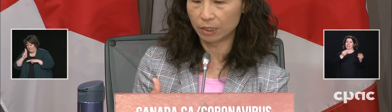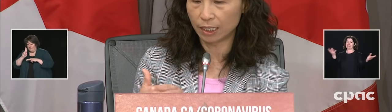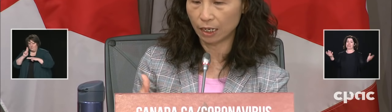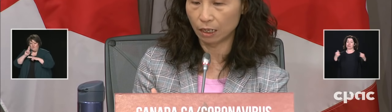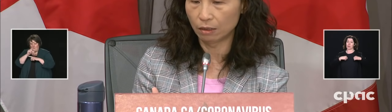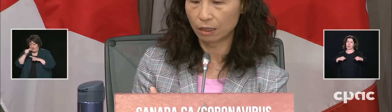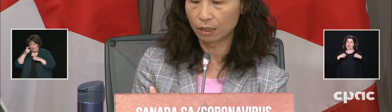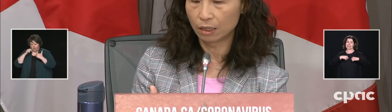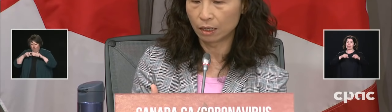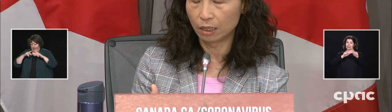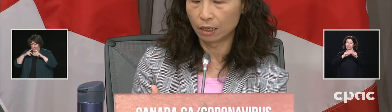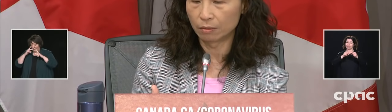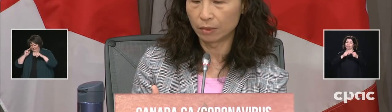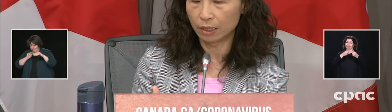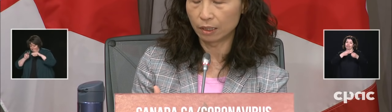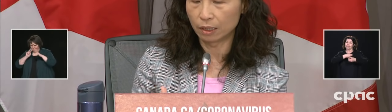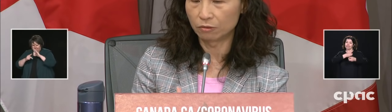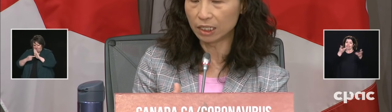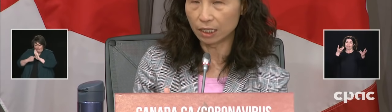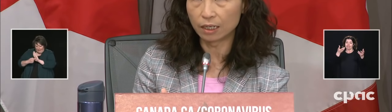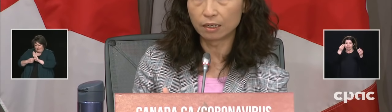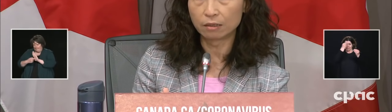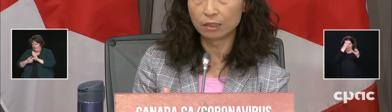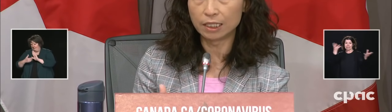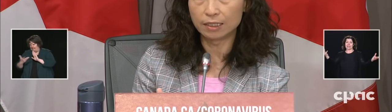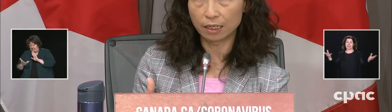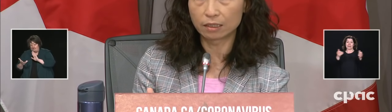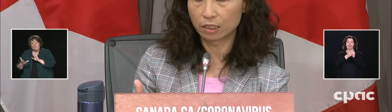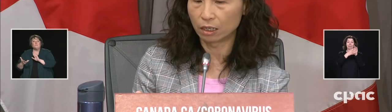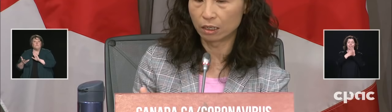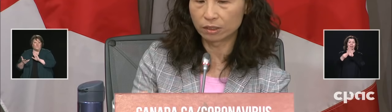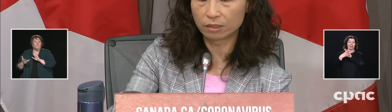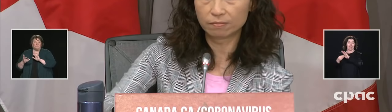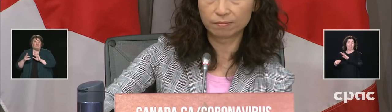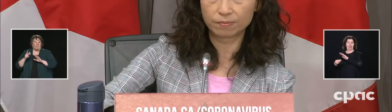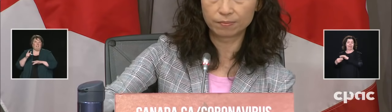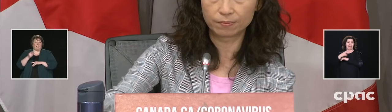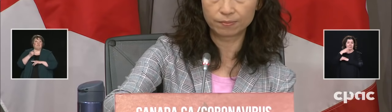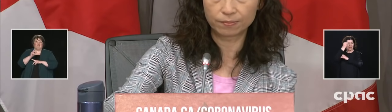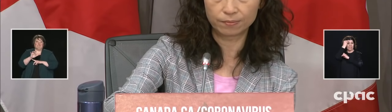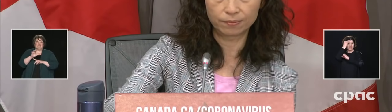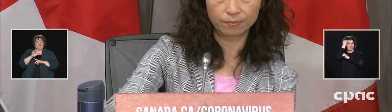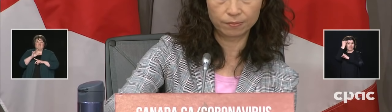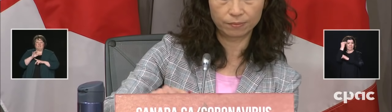the public health arena really take to heart.